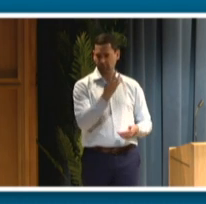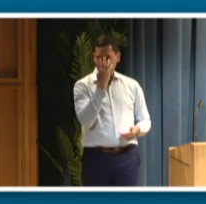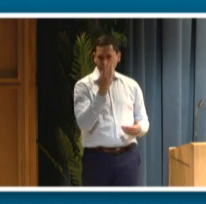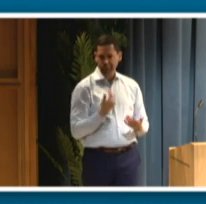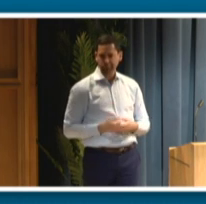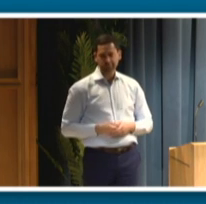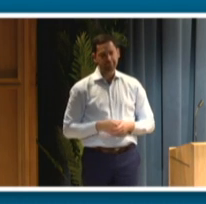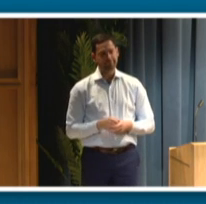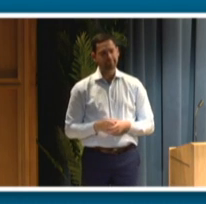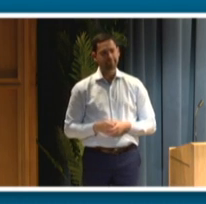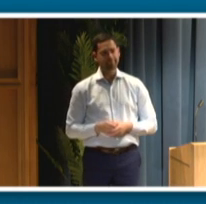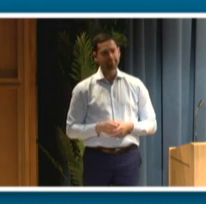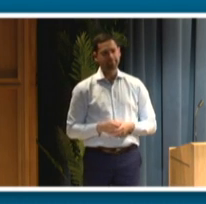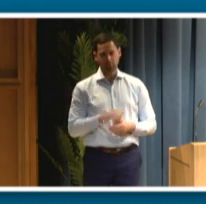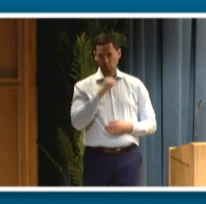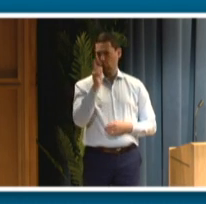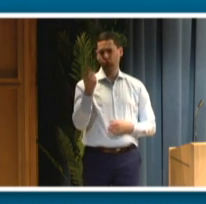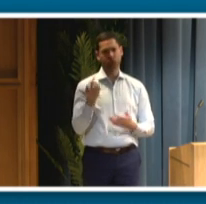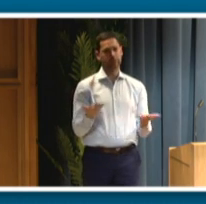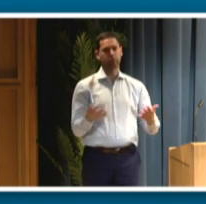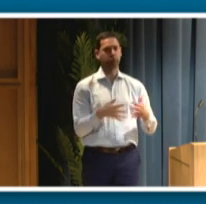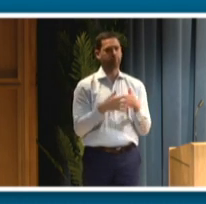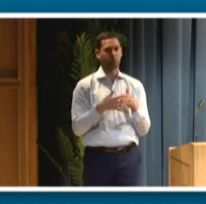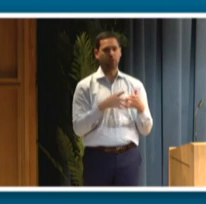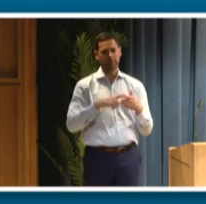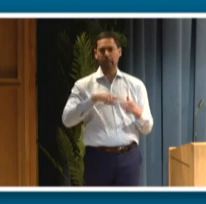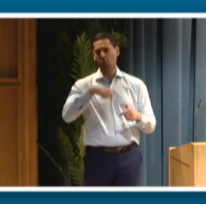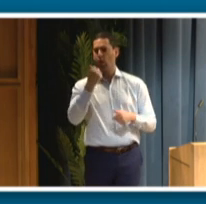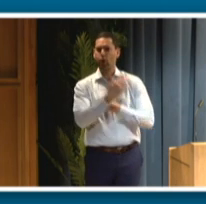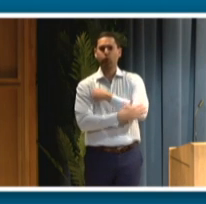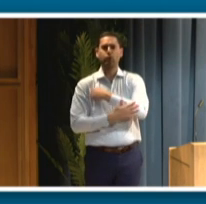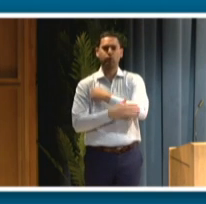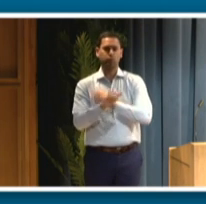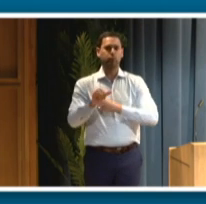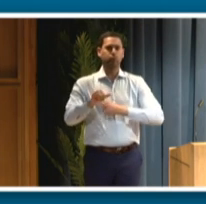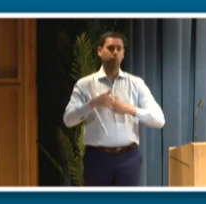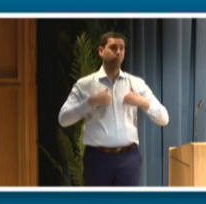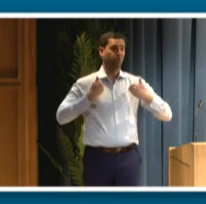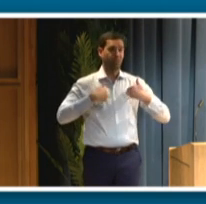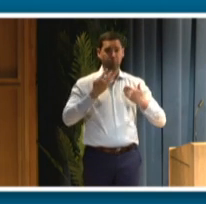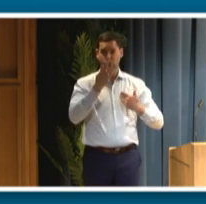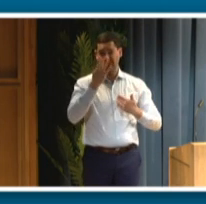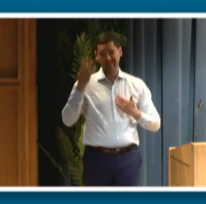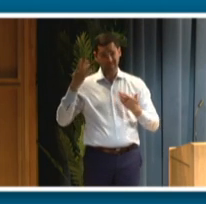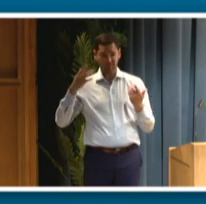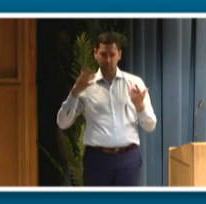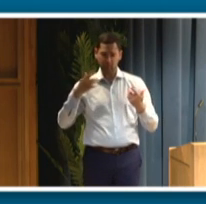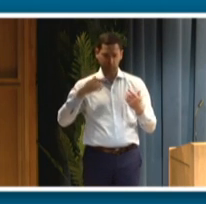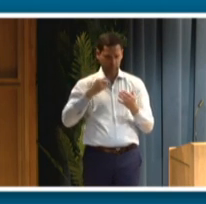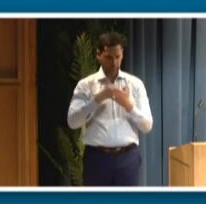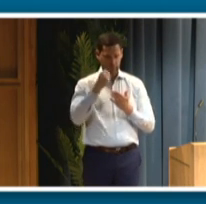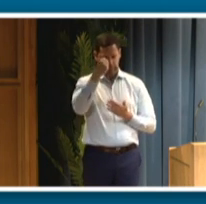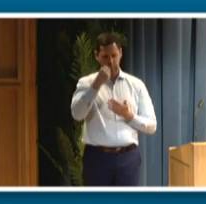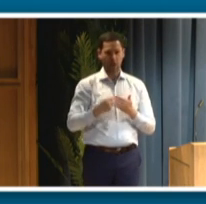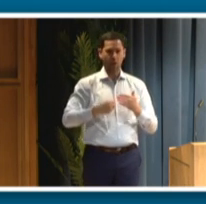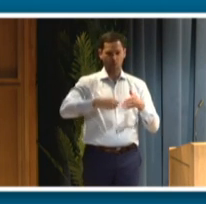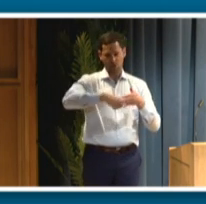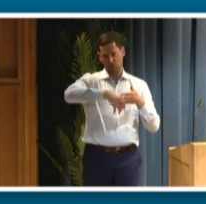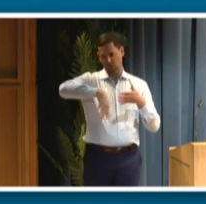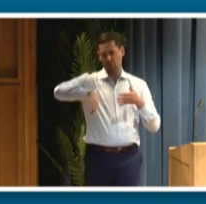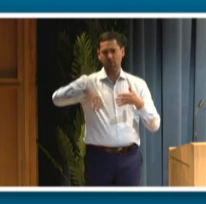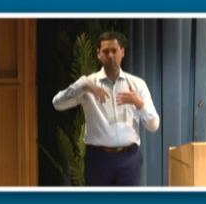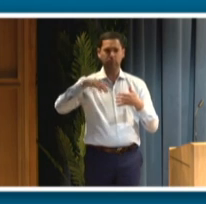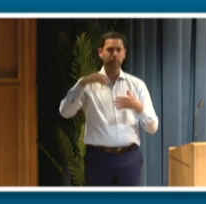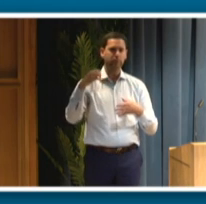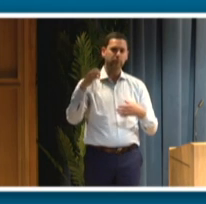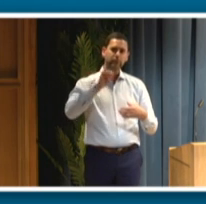also on a global level, right? So I've been to youth prisons all through the South and the East Coast, of